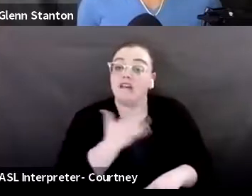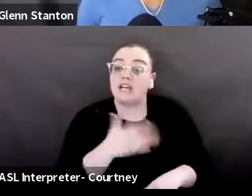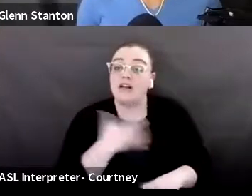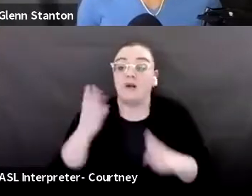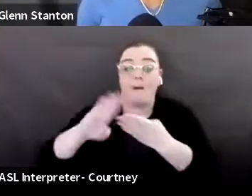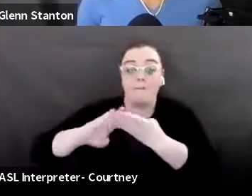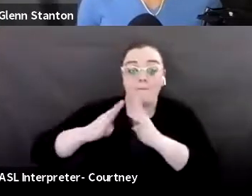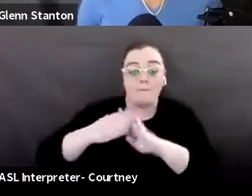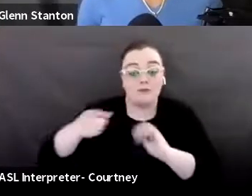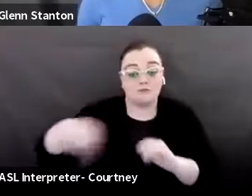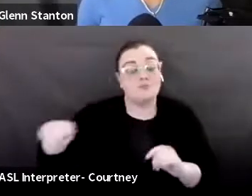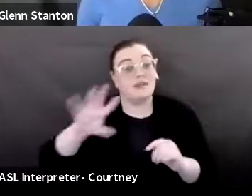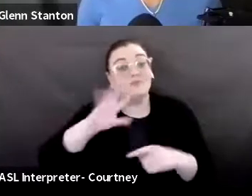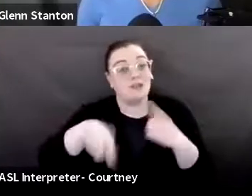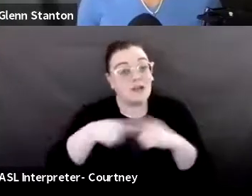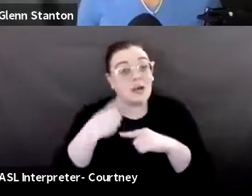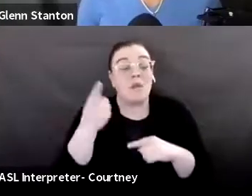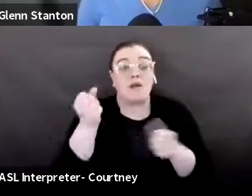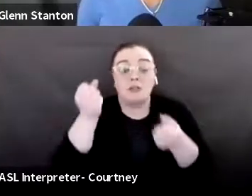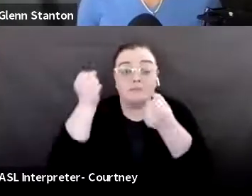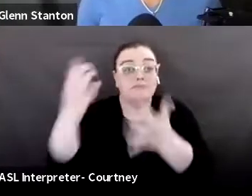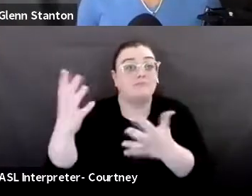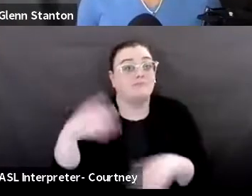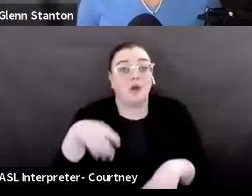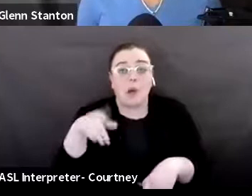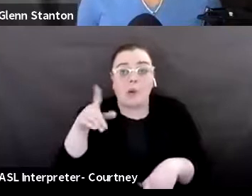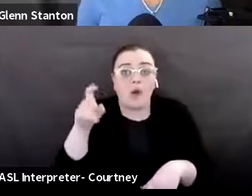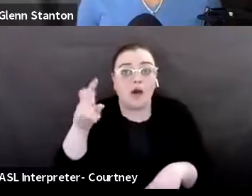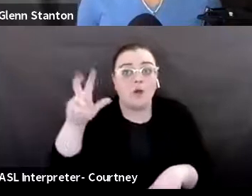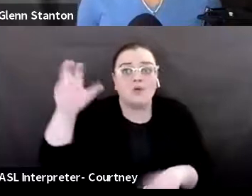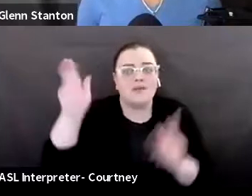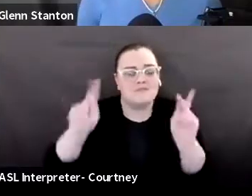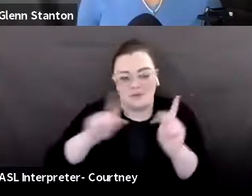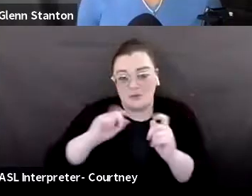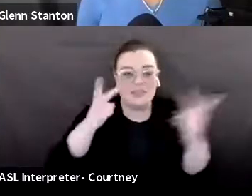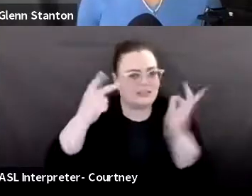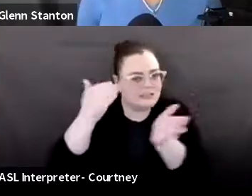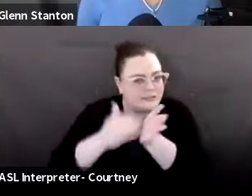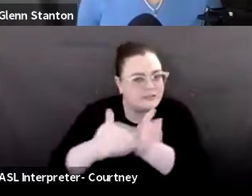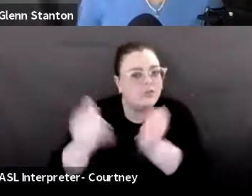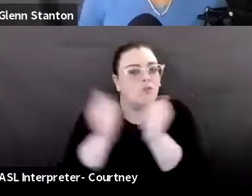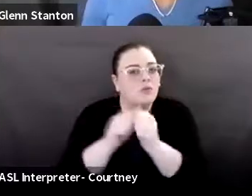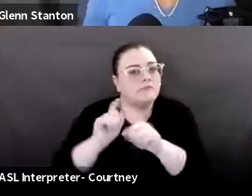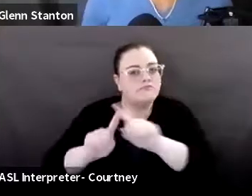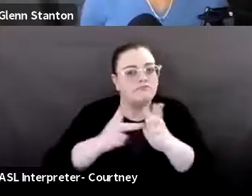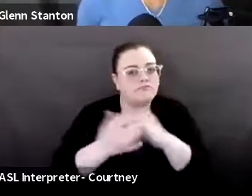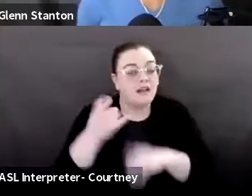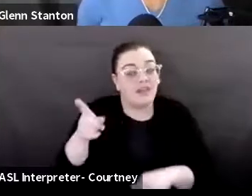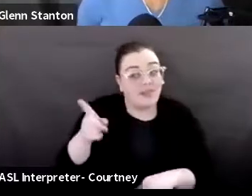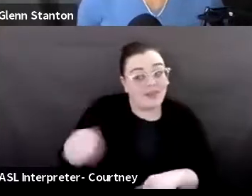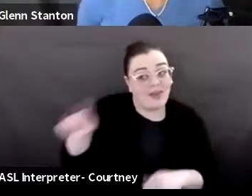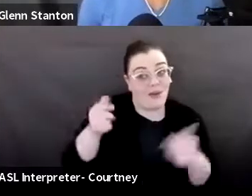community, and I mean, I'm talking about hundreds of people who we see regularly with different projects, their